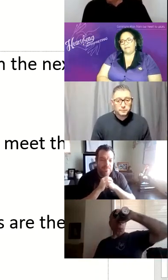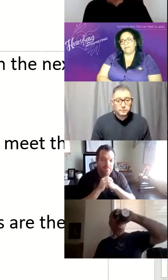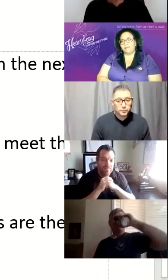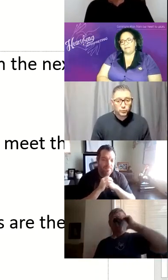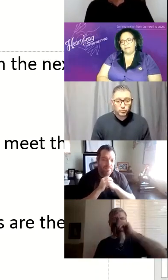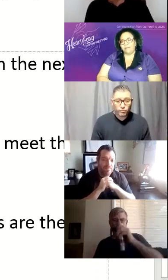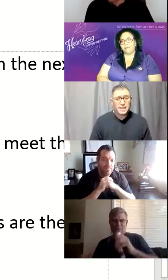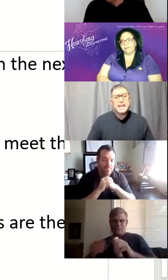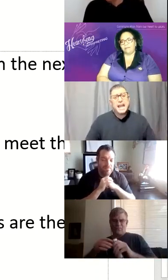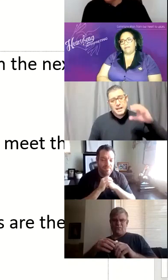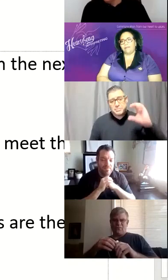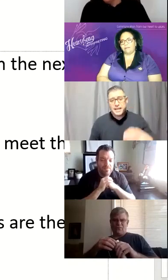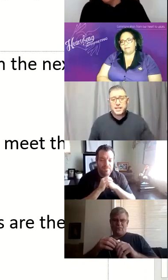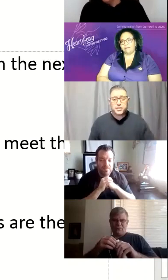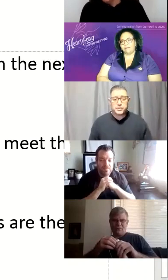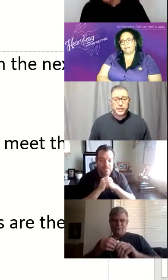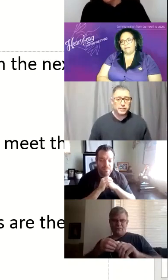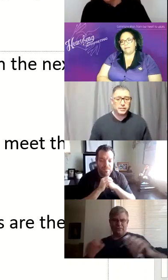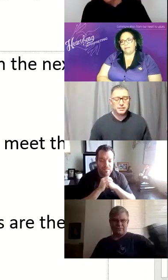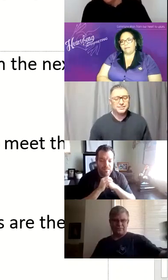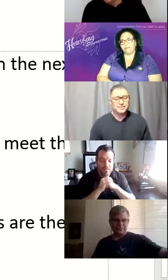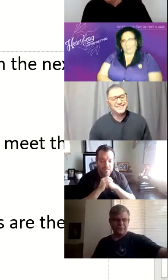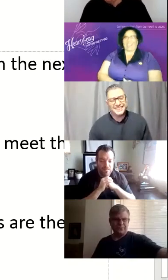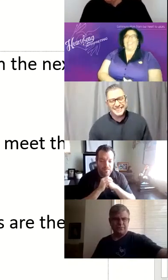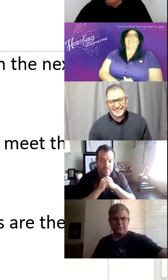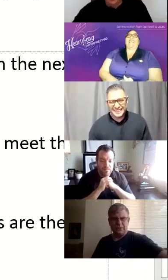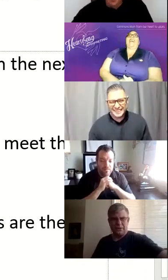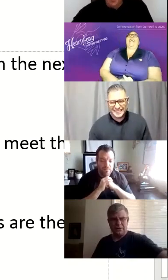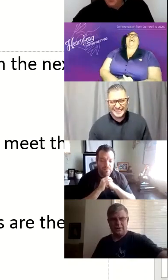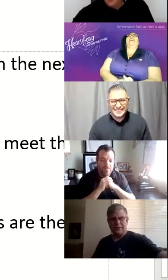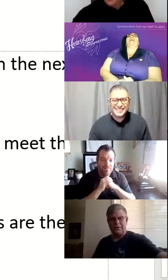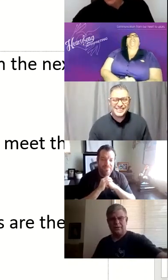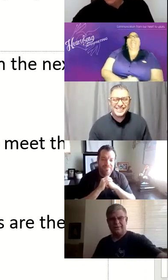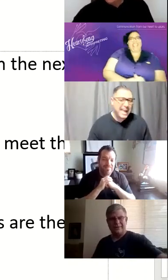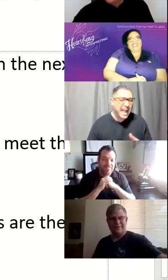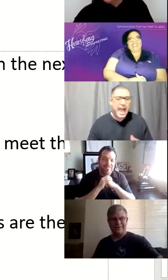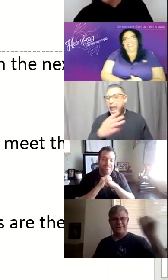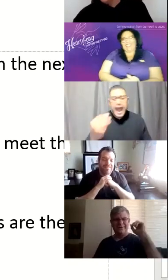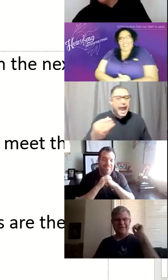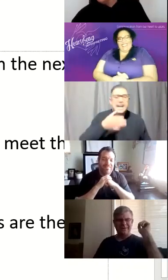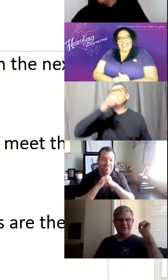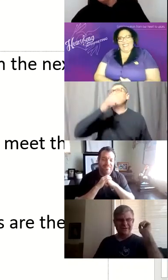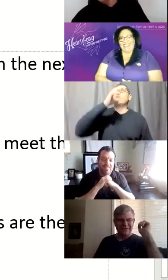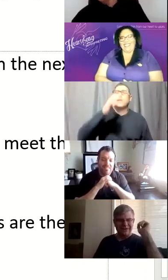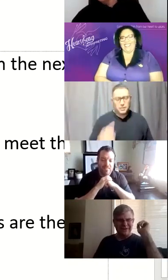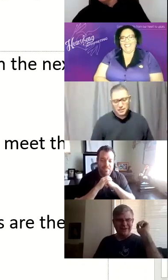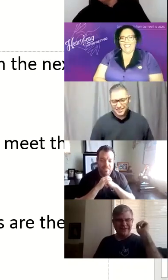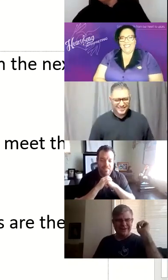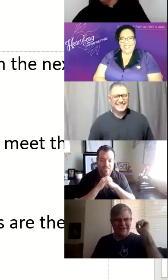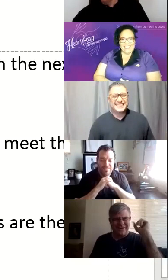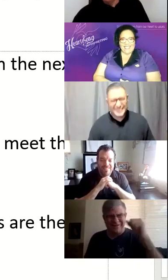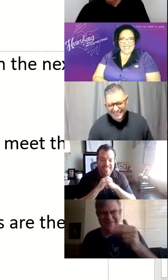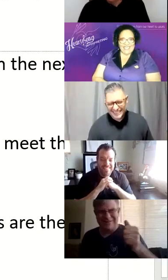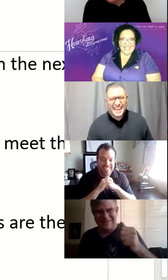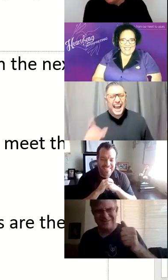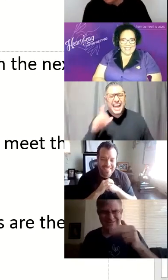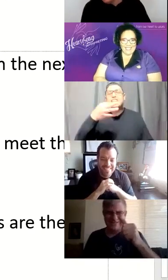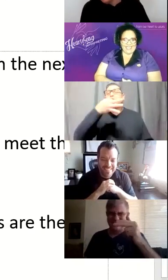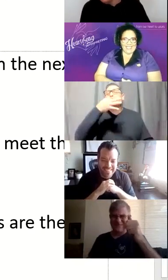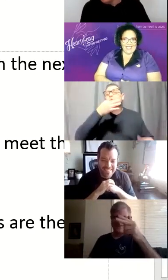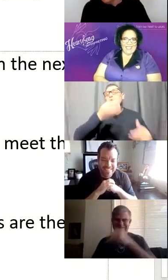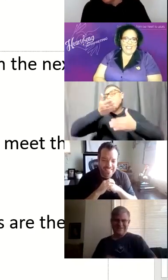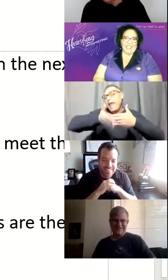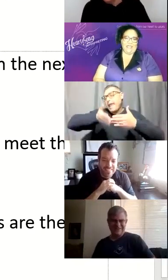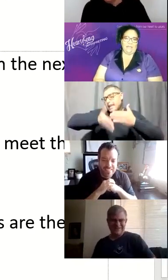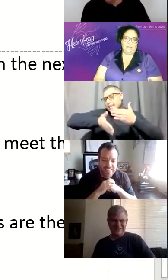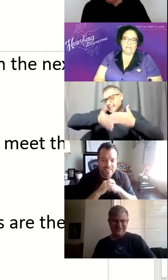I understand your challenges there. And I'm taking a drink. Appreciate it. So I think we're approaching the end